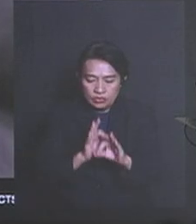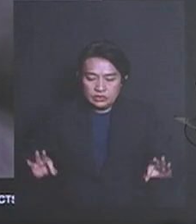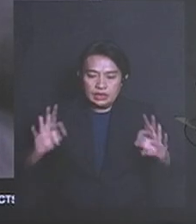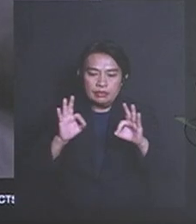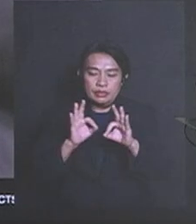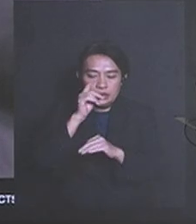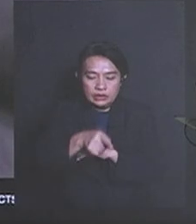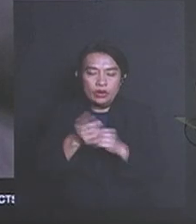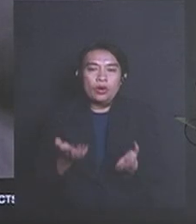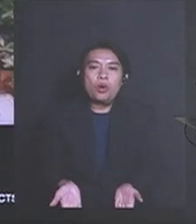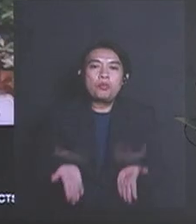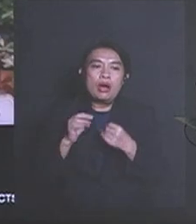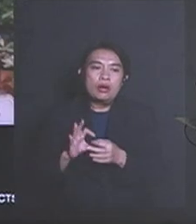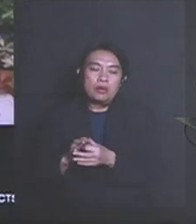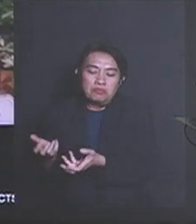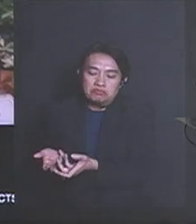team.